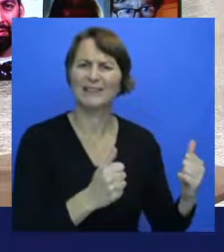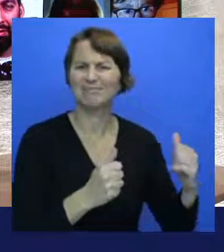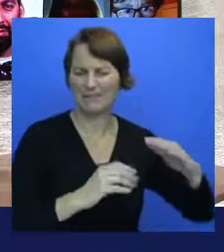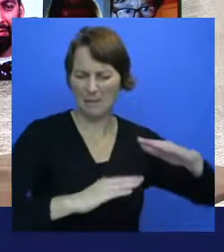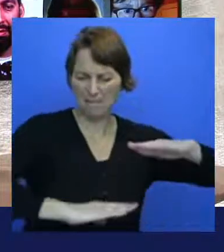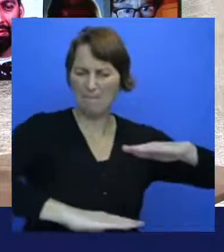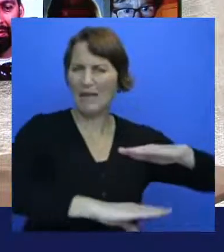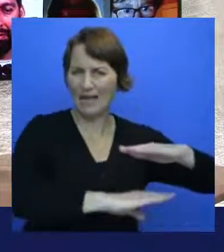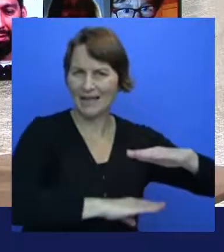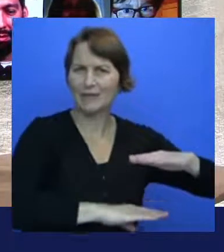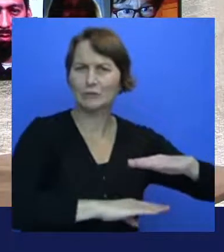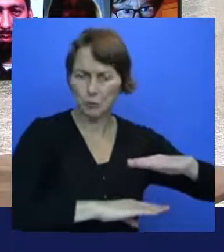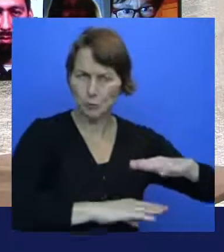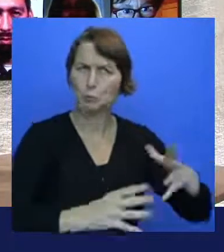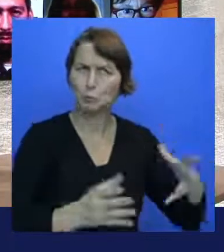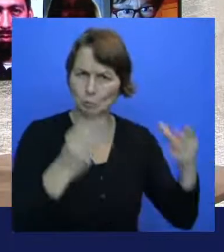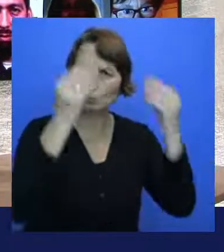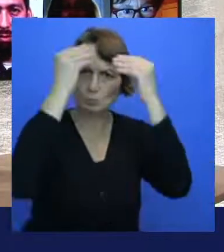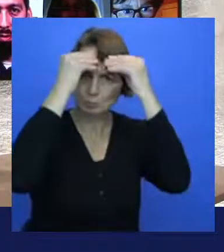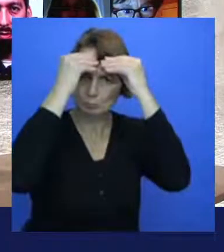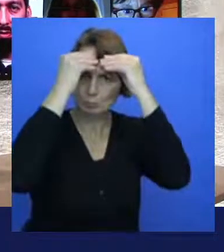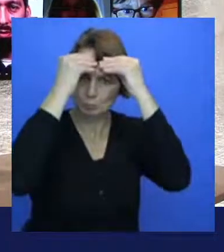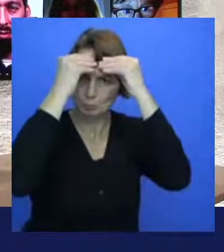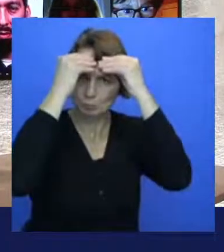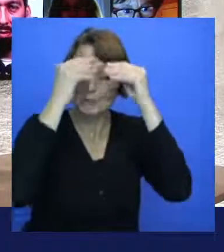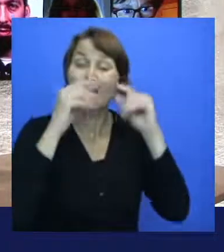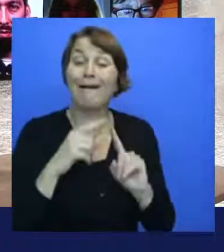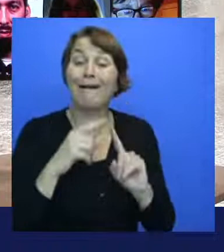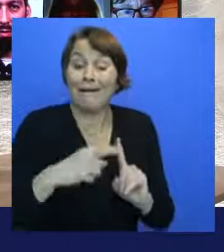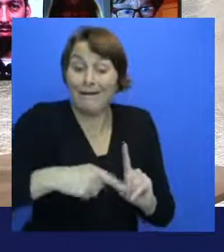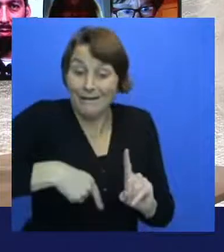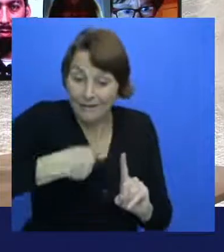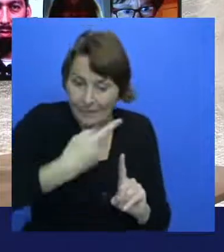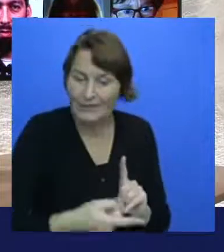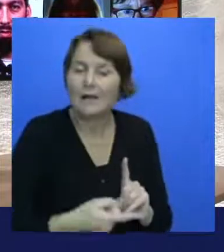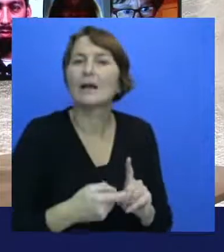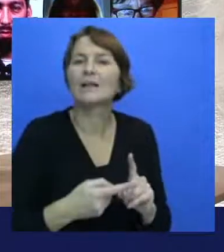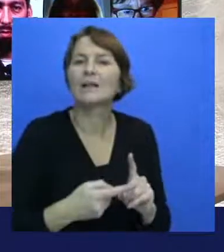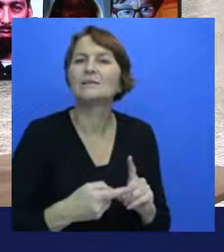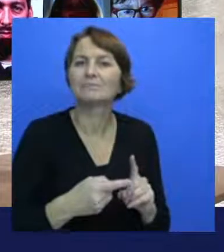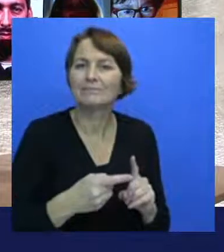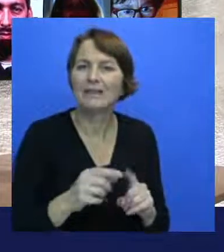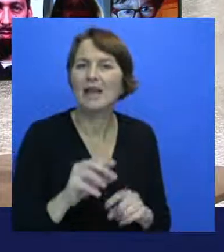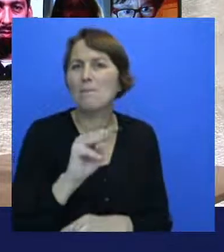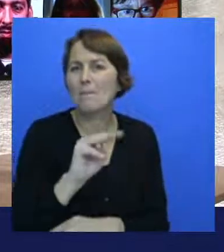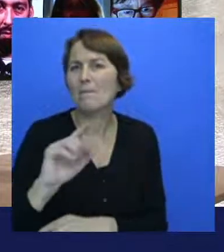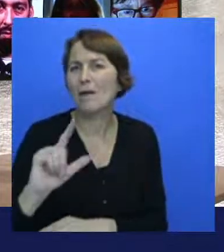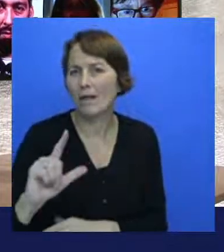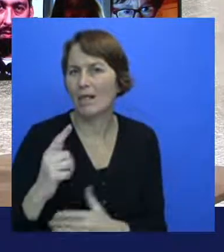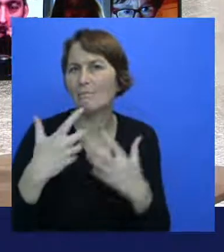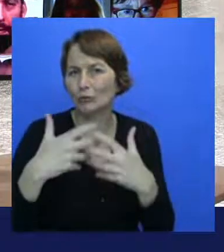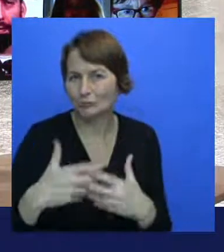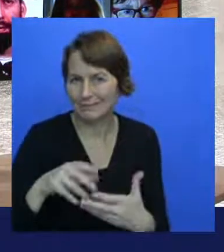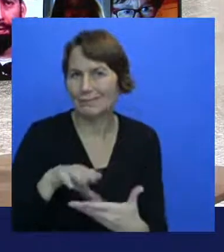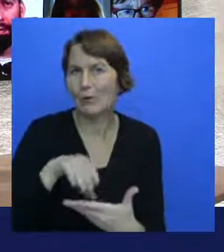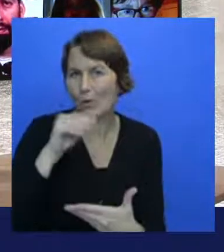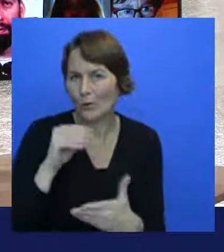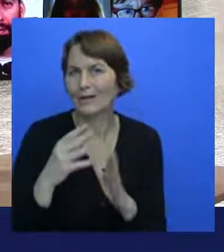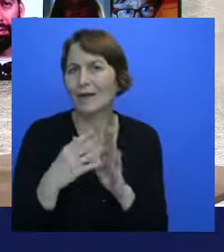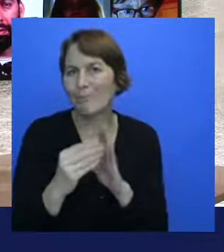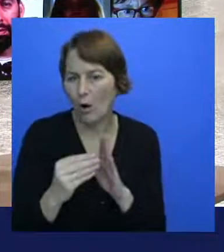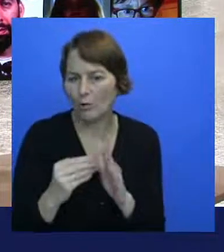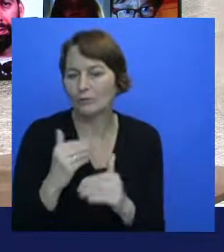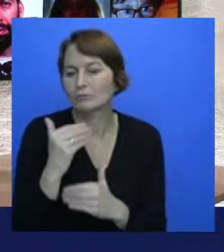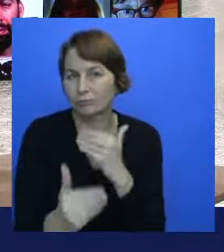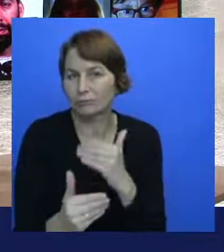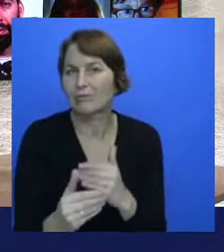of understanding before actually I started building machine learning models. But for some